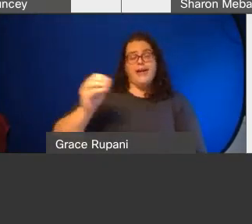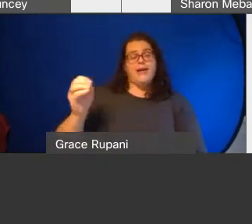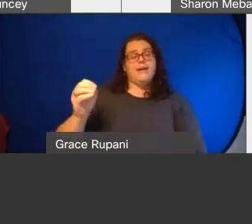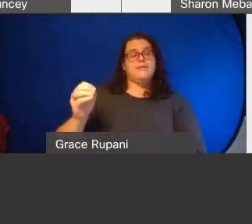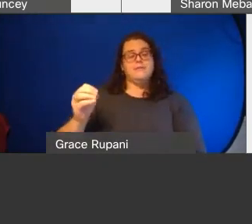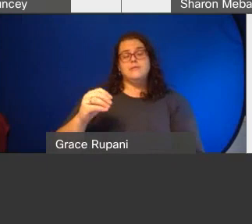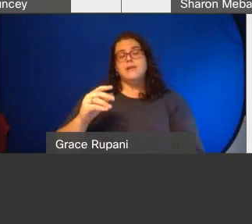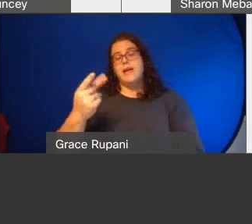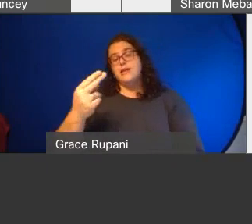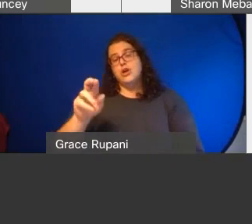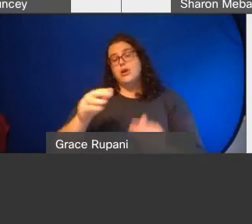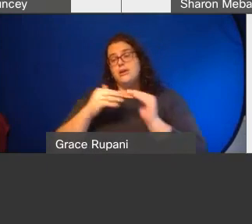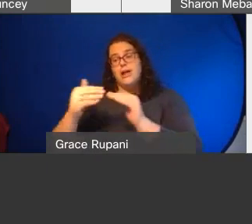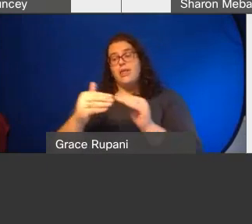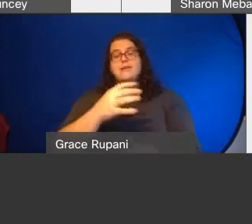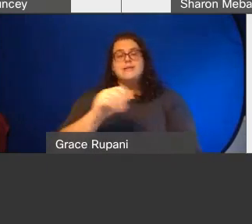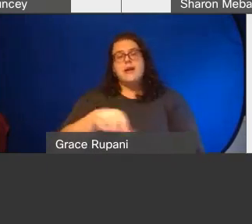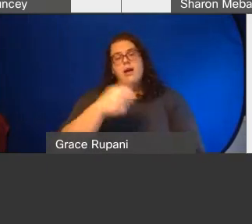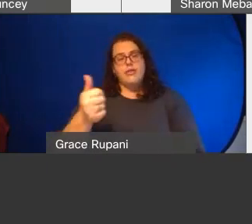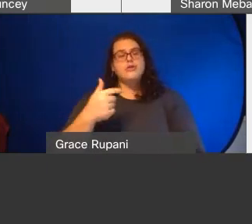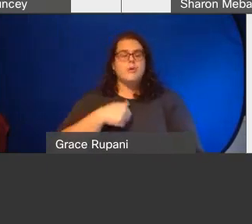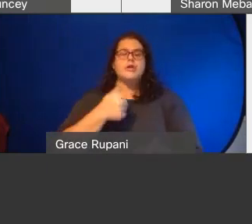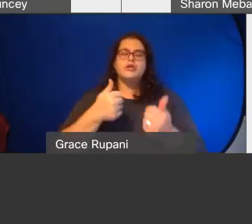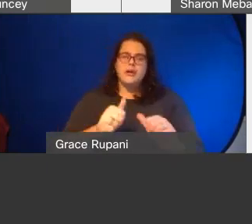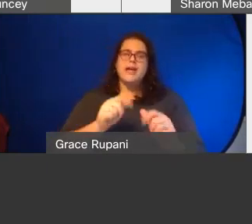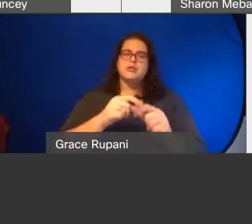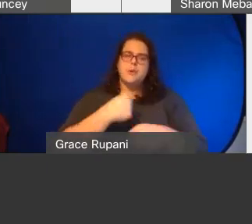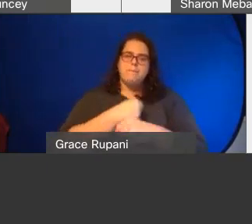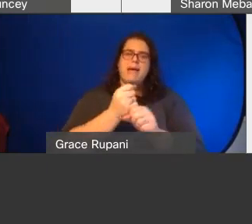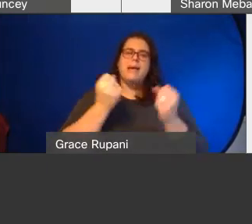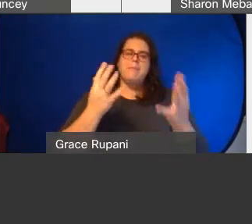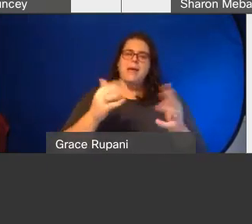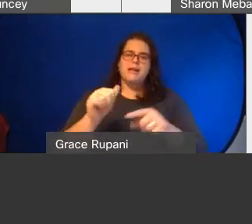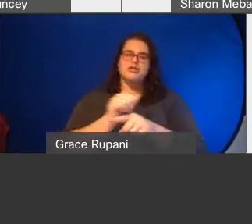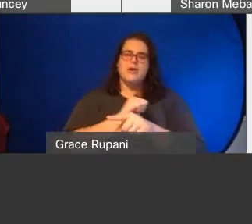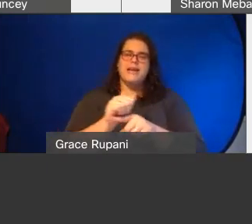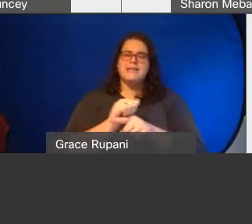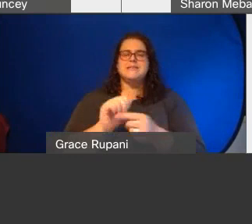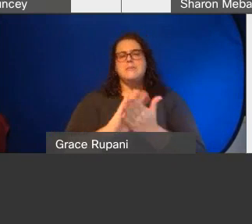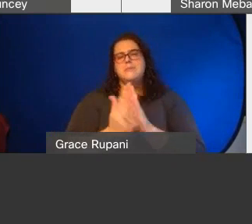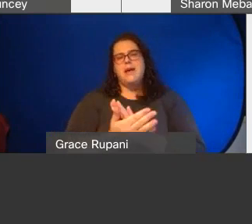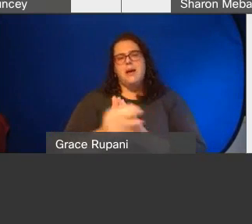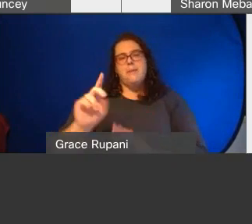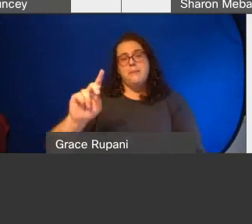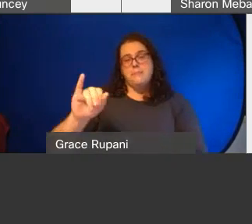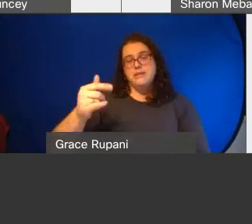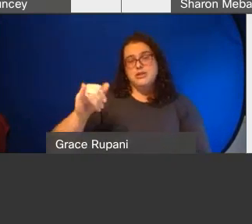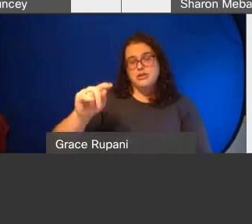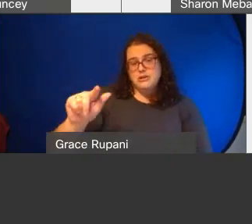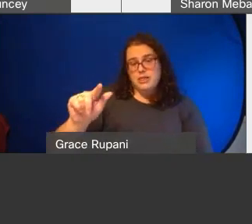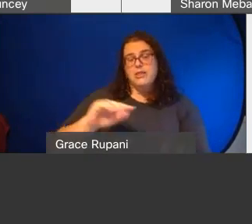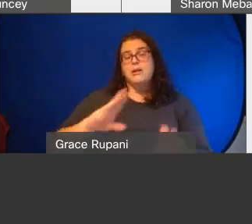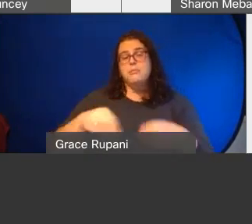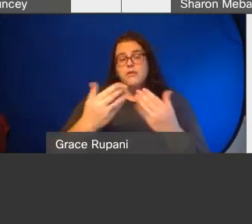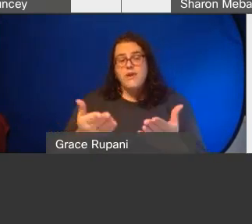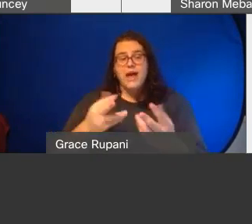trying to make a lot of these trainings digital and provide them during live presentations via either the Zoom